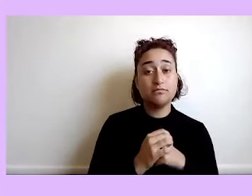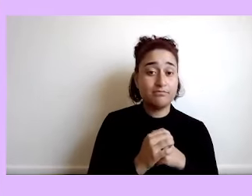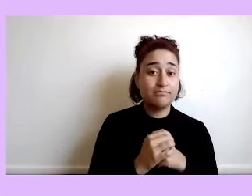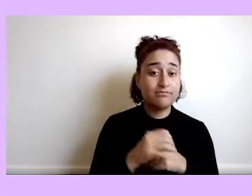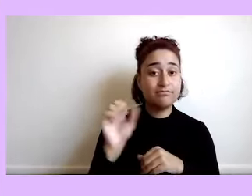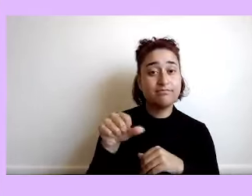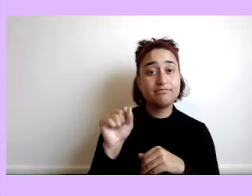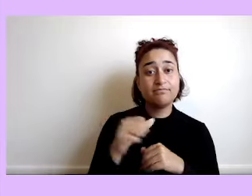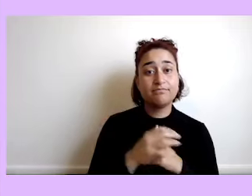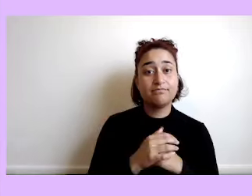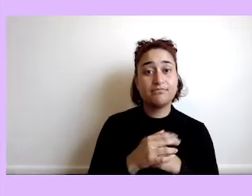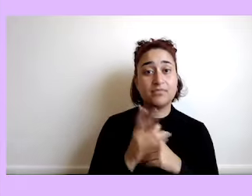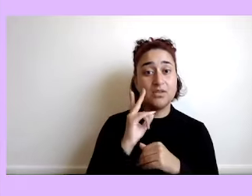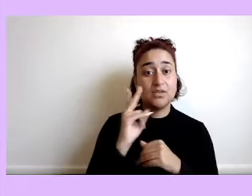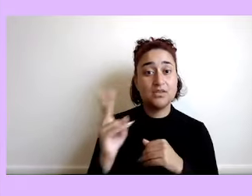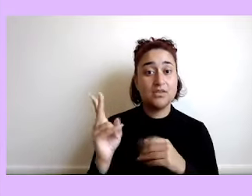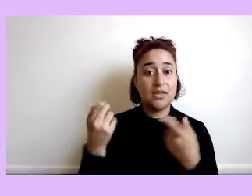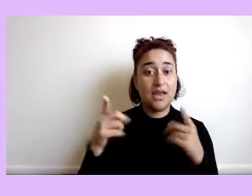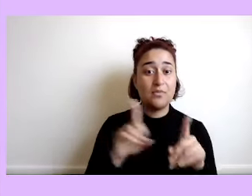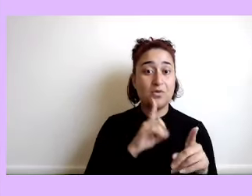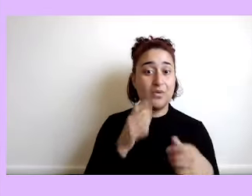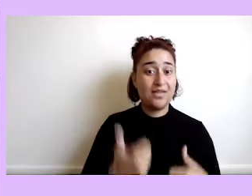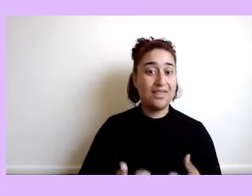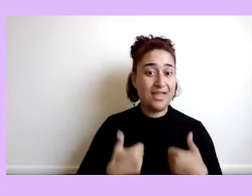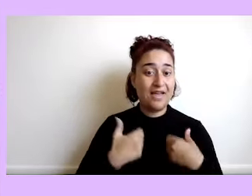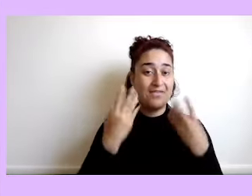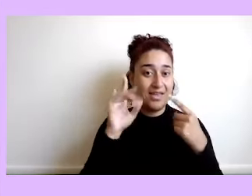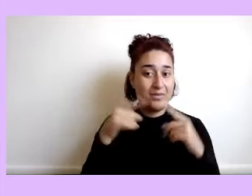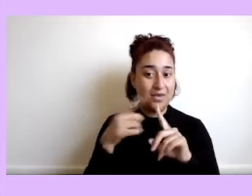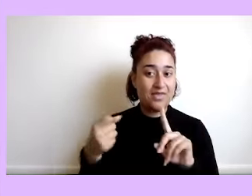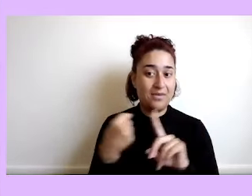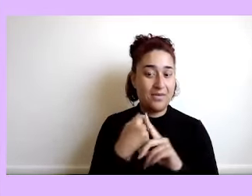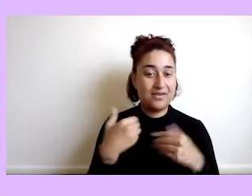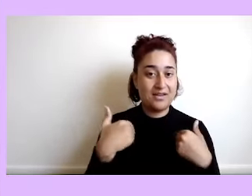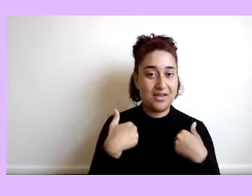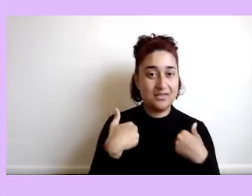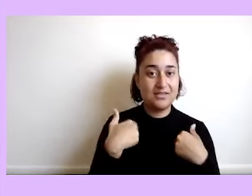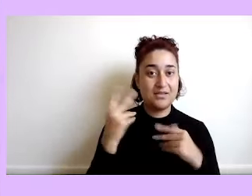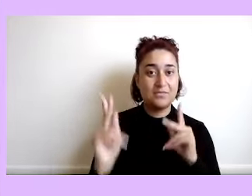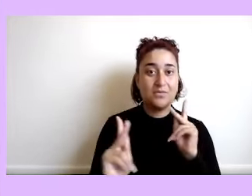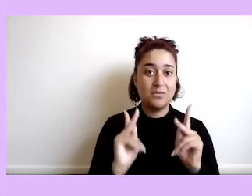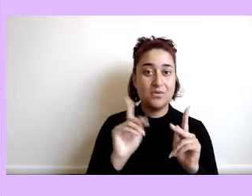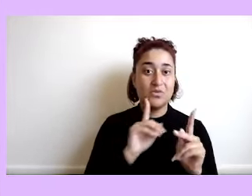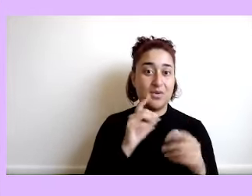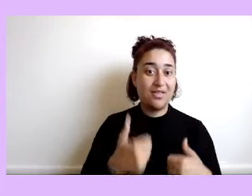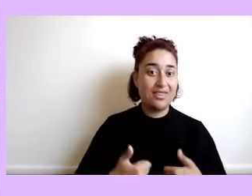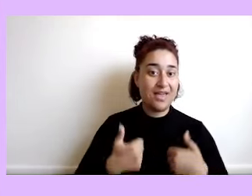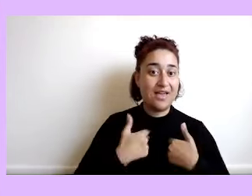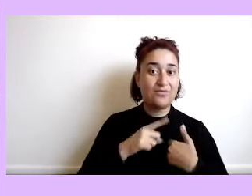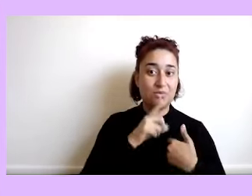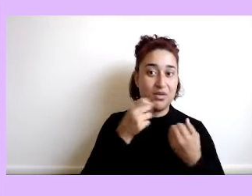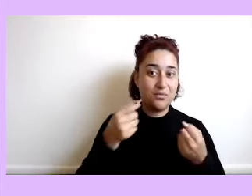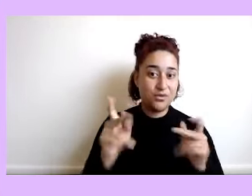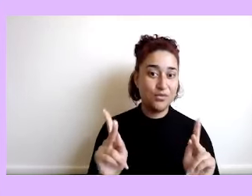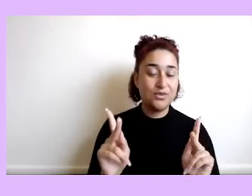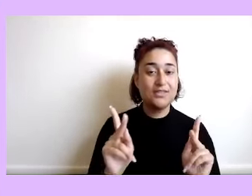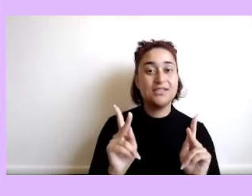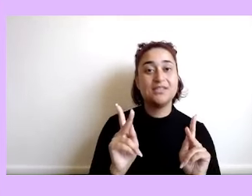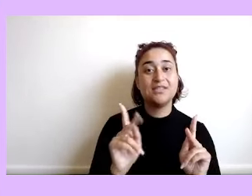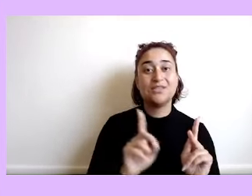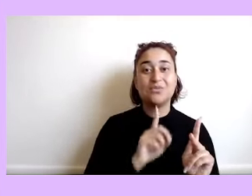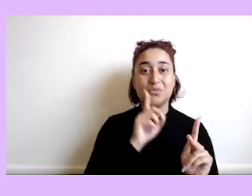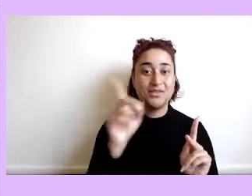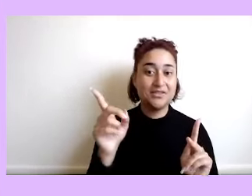We see it play out in real life and thinking about the impact it has on people's real lives, real opportunities, real